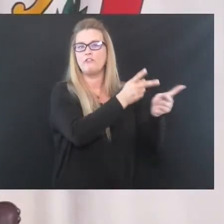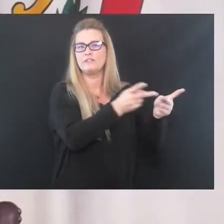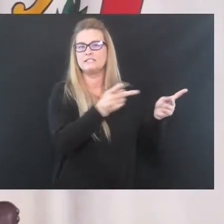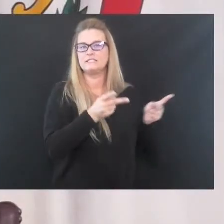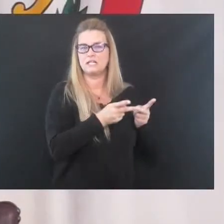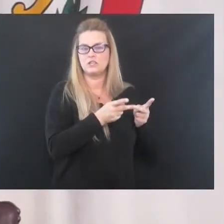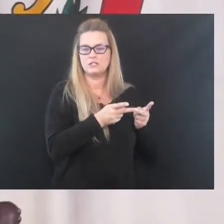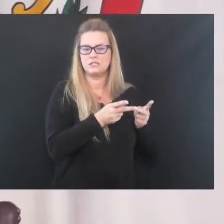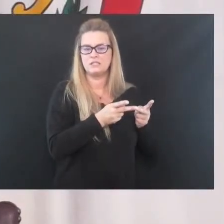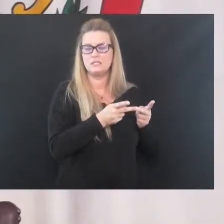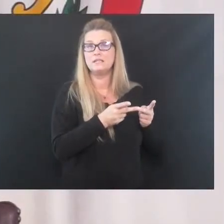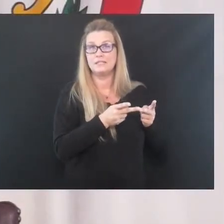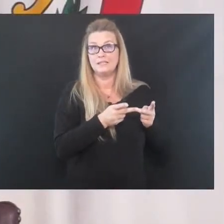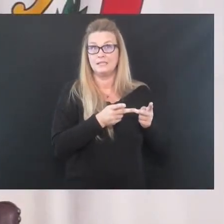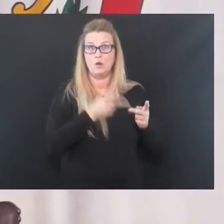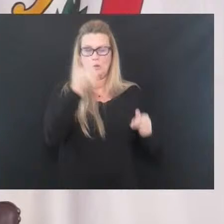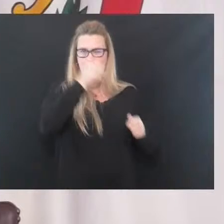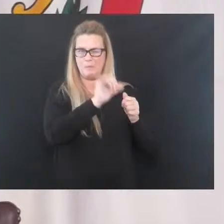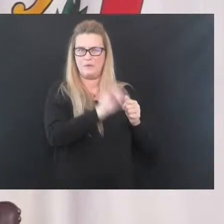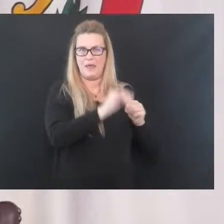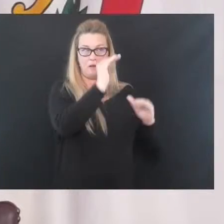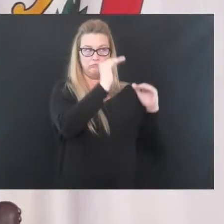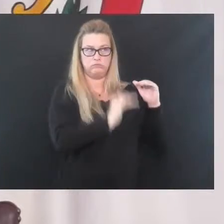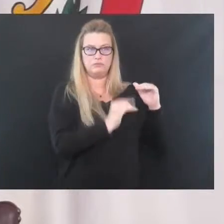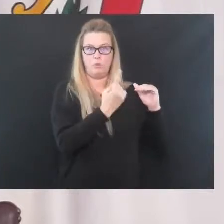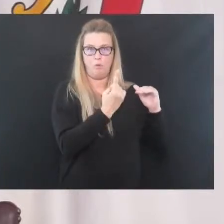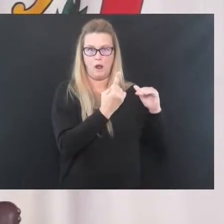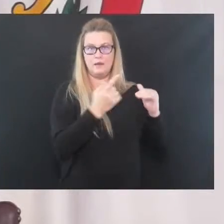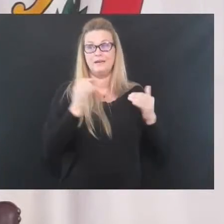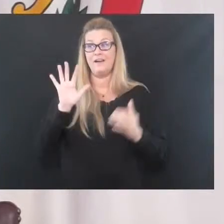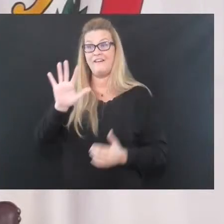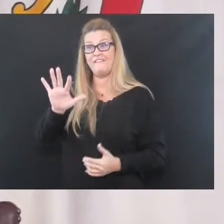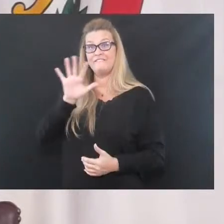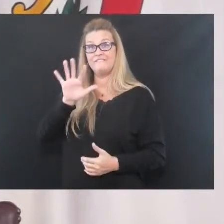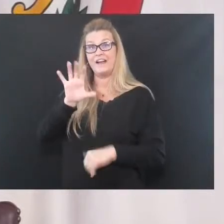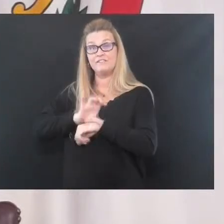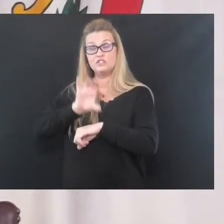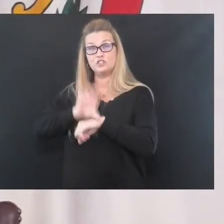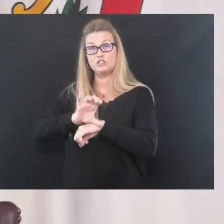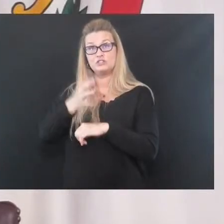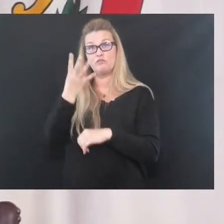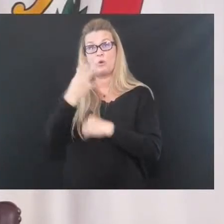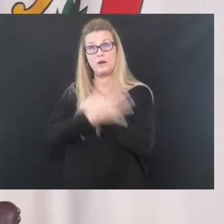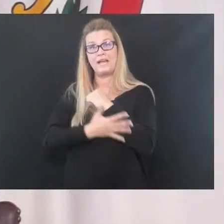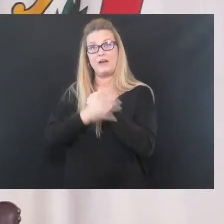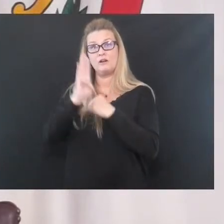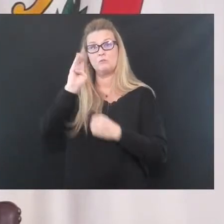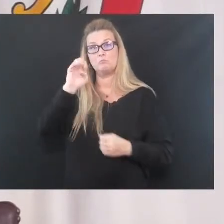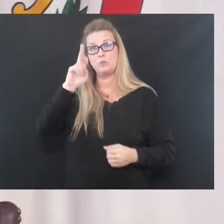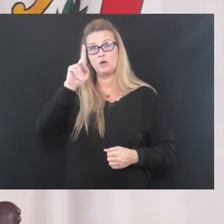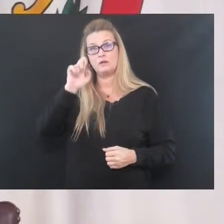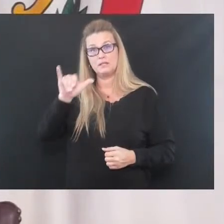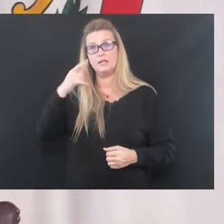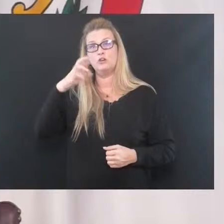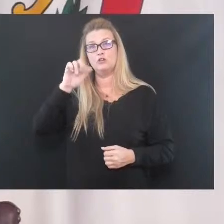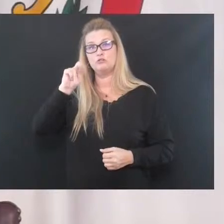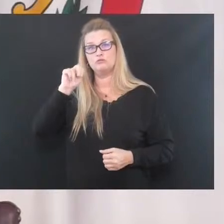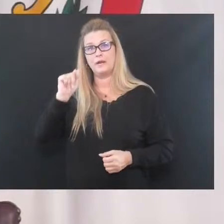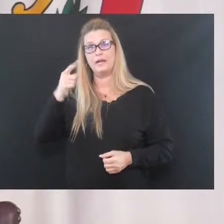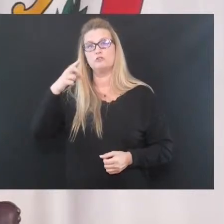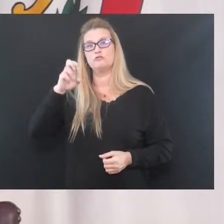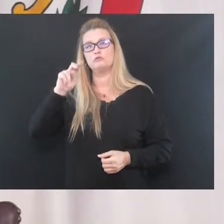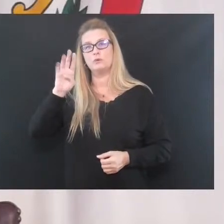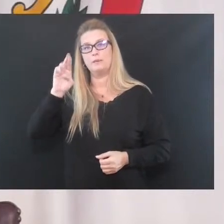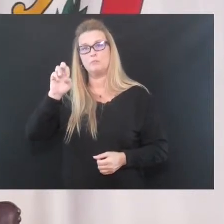Remember, that got down to 1. We have 5 outbreaks in our churches in 4 counties. That's Berkeley, Grant, Greenbrier, and